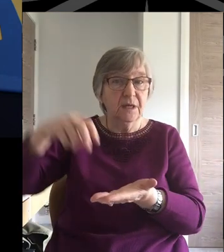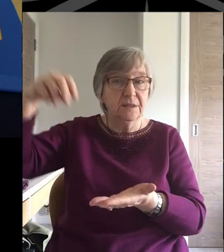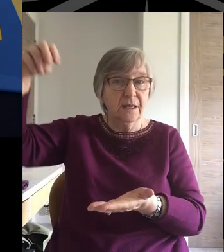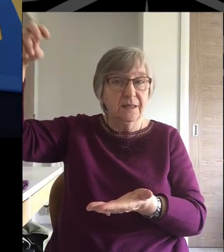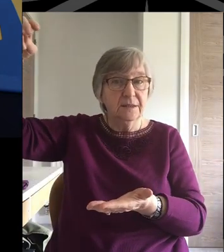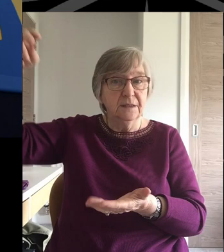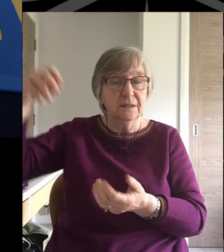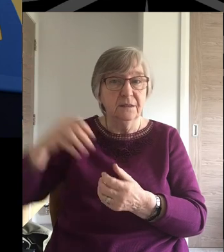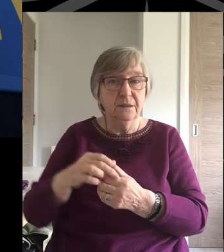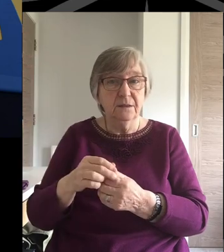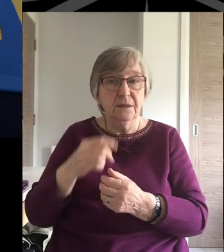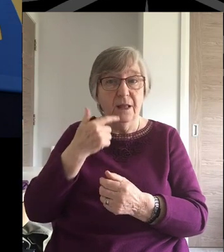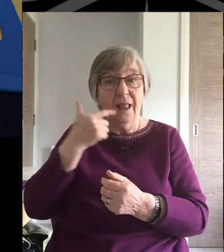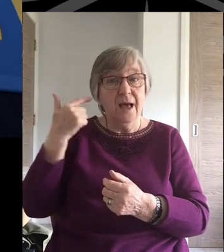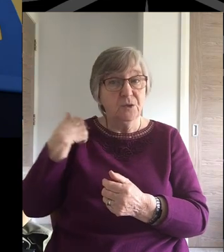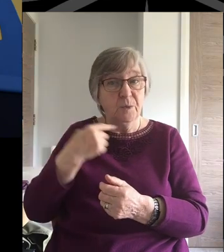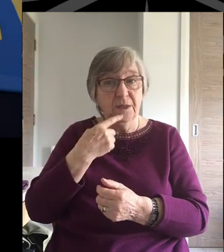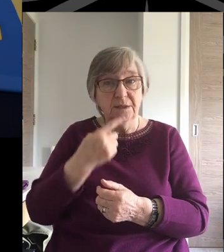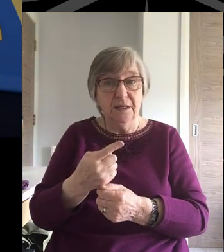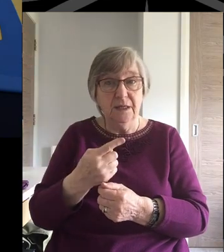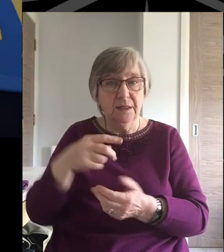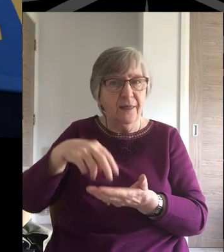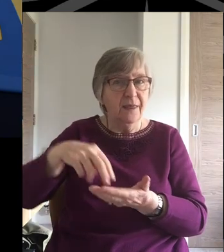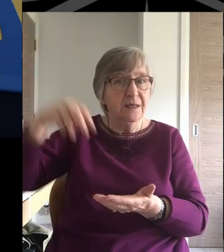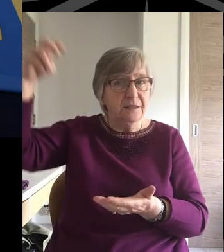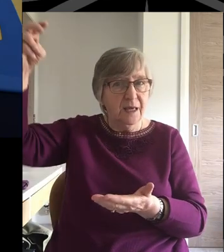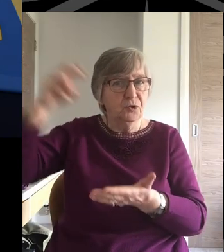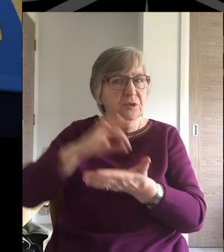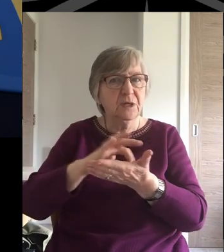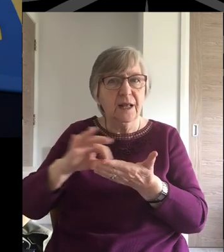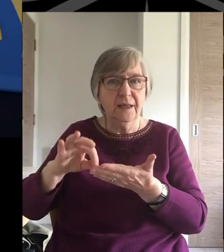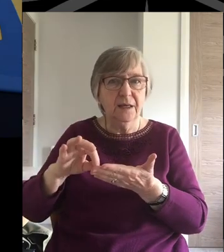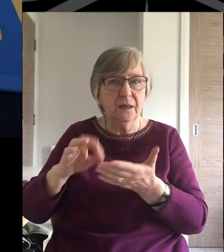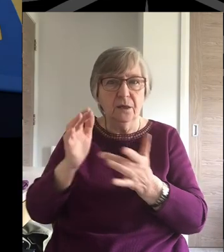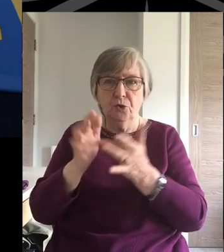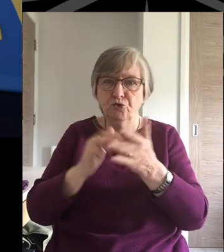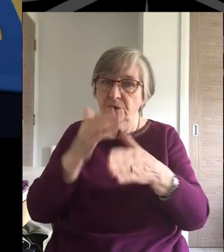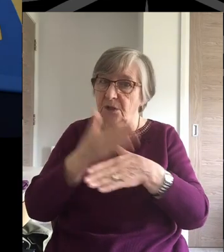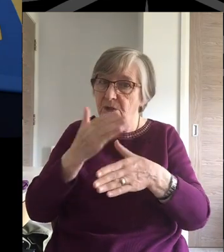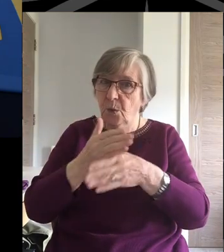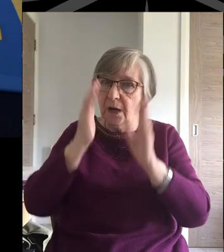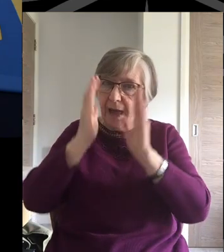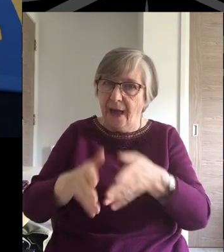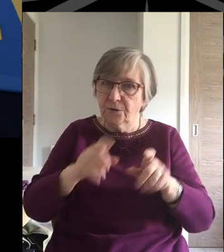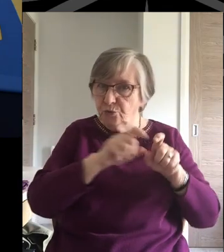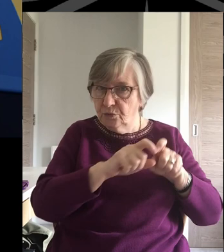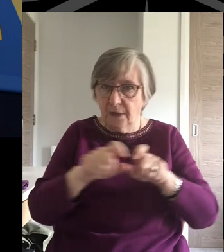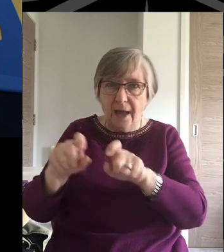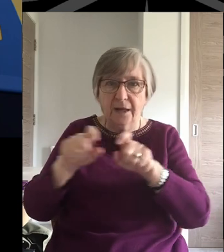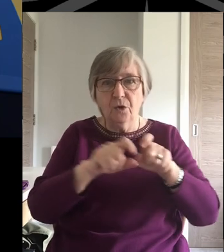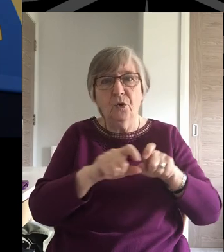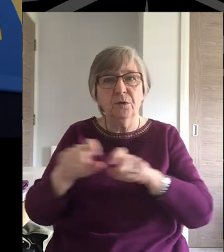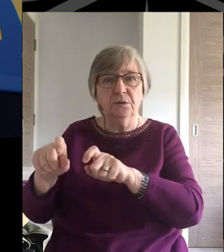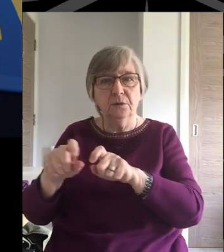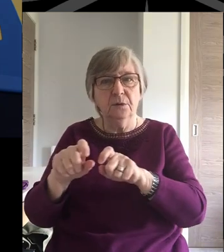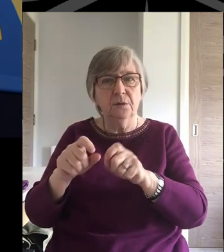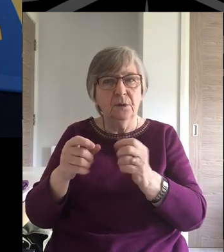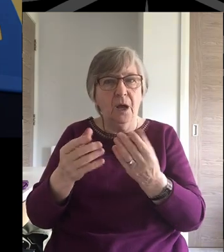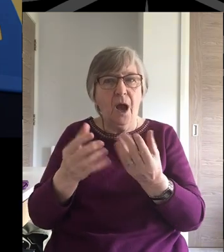As we were saying last week, the Ascension makes clear that Jesus' mission was to be taken on and furthered by his